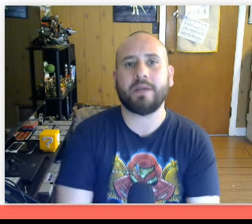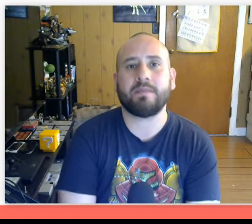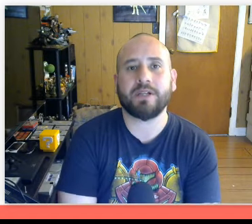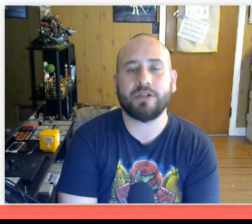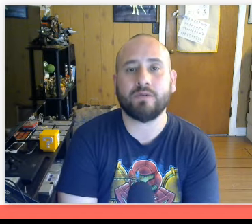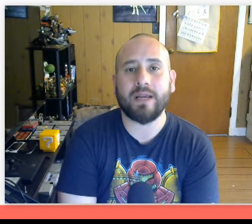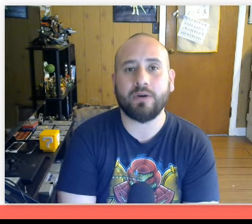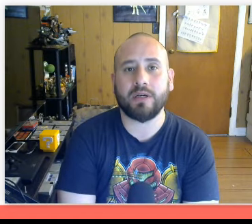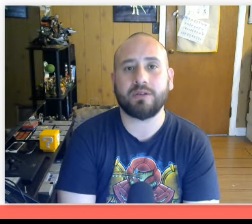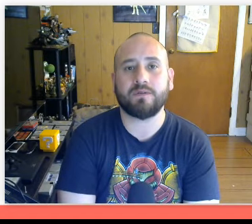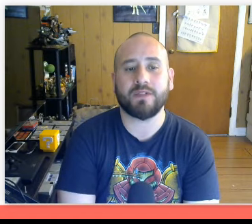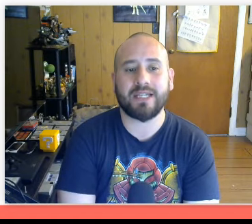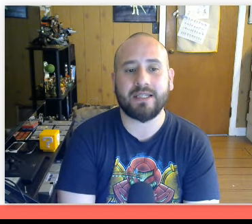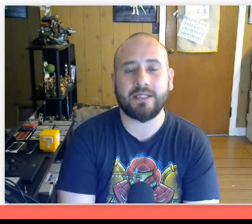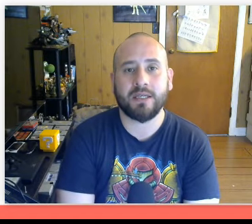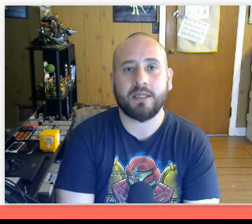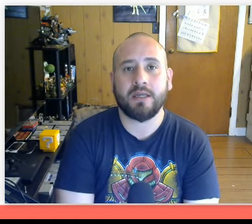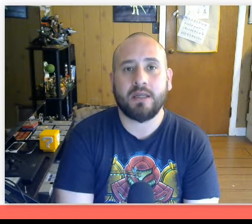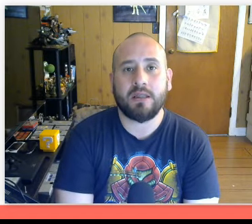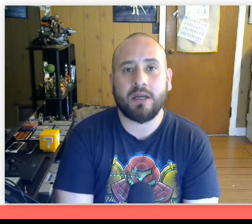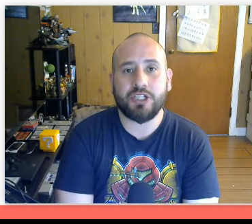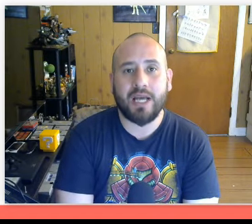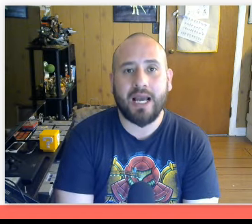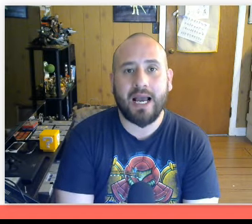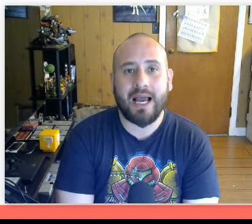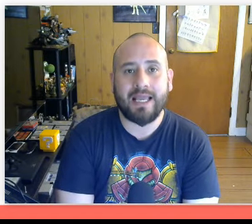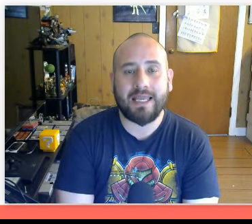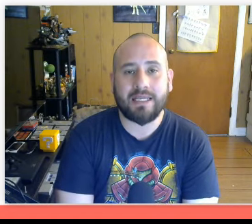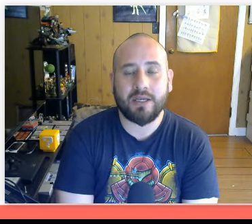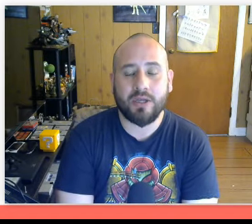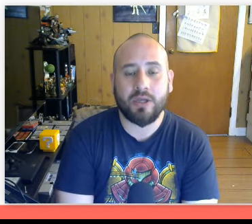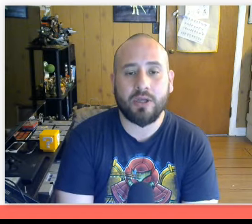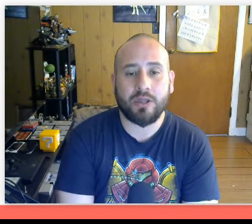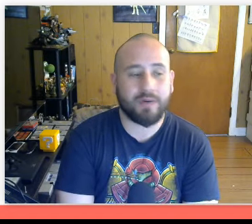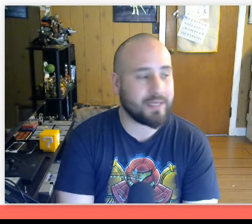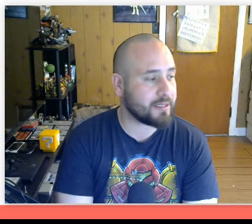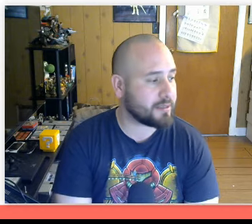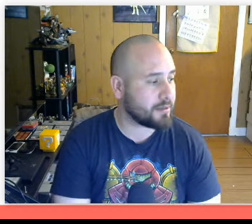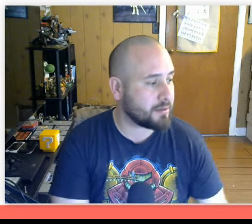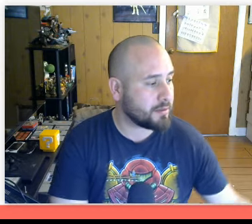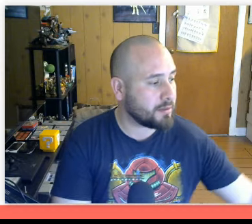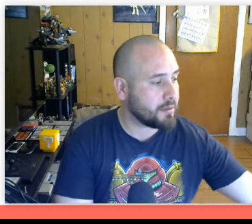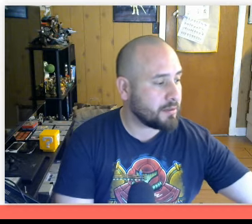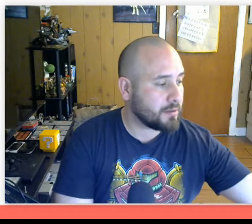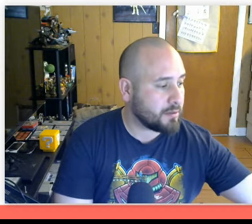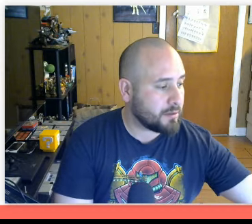Tell me, make sure you rank order and do the full sentence. Lunch, I eat three things.